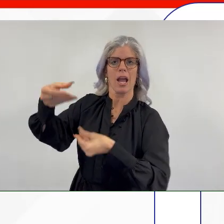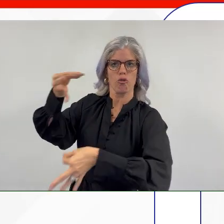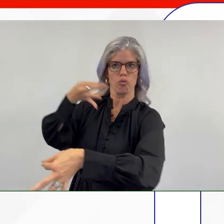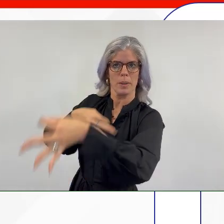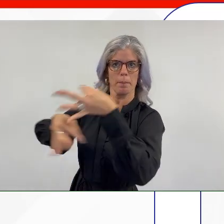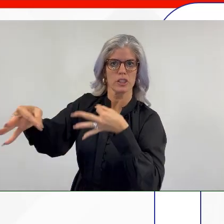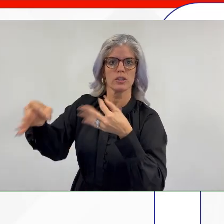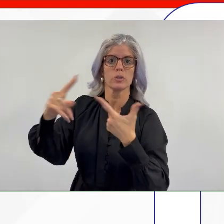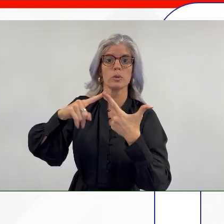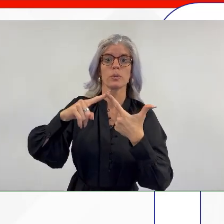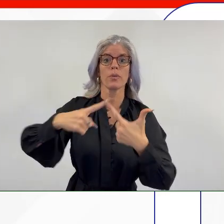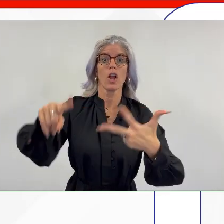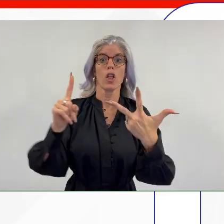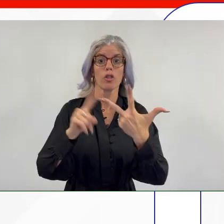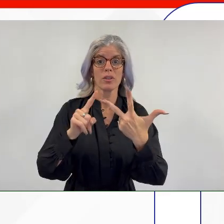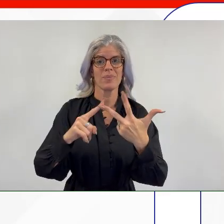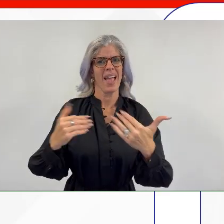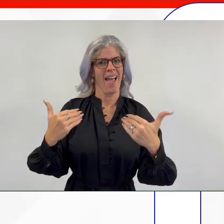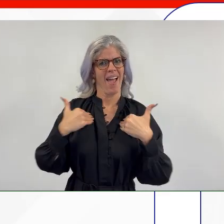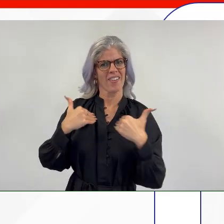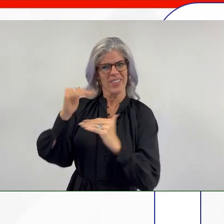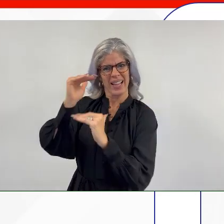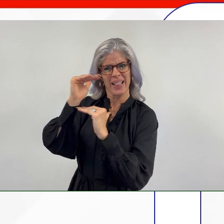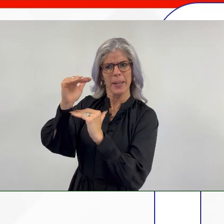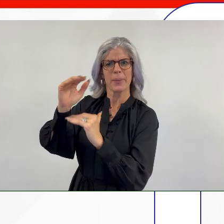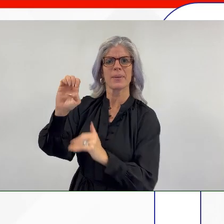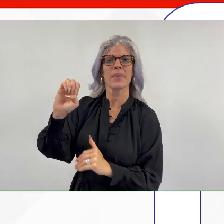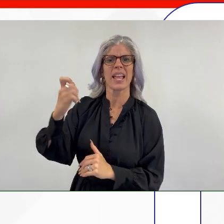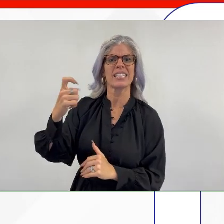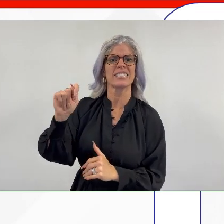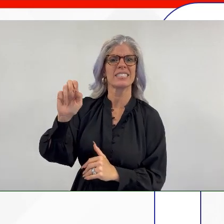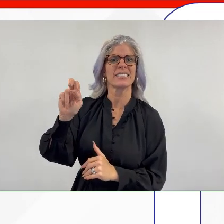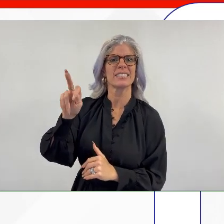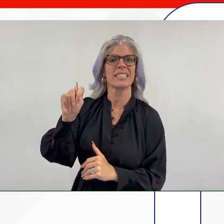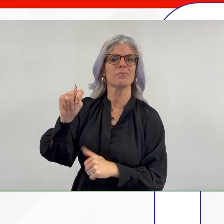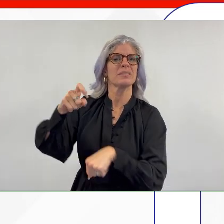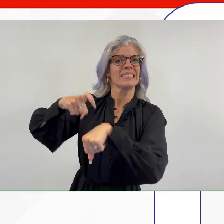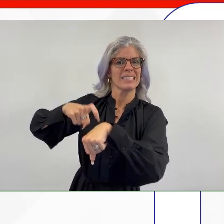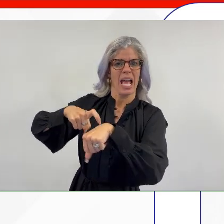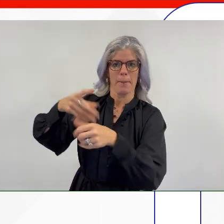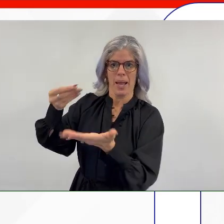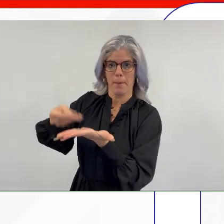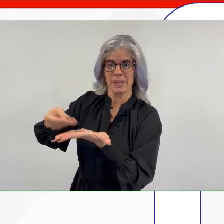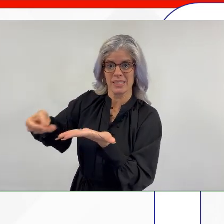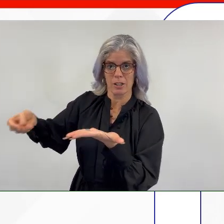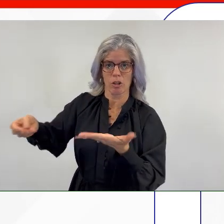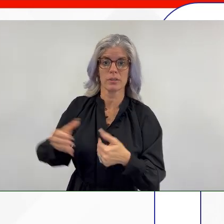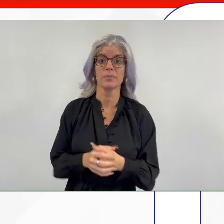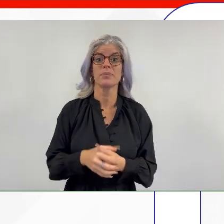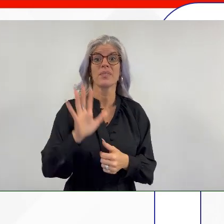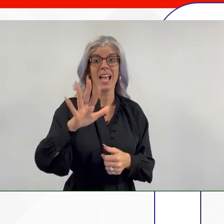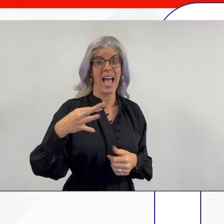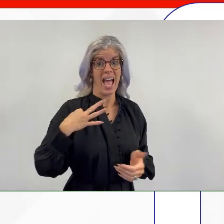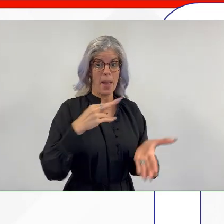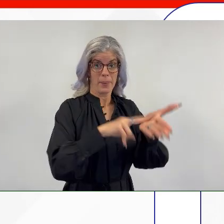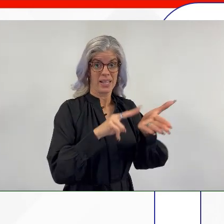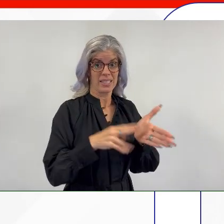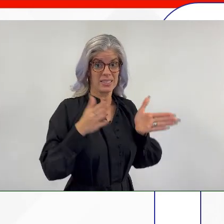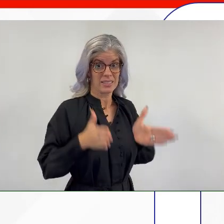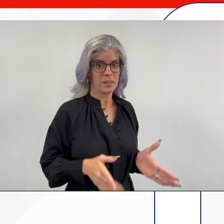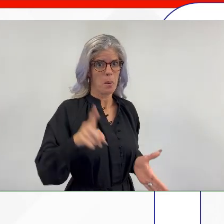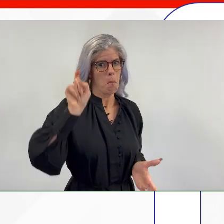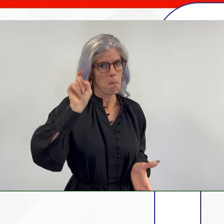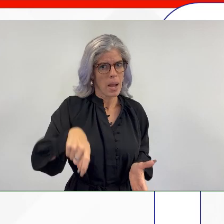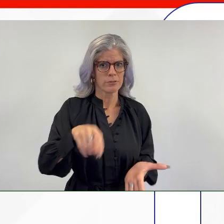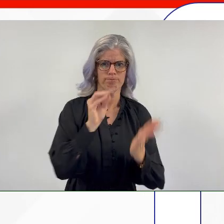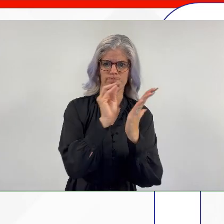material. The applicant must include the required provisions in all awarded contracts and maintain oversight